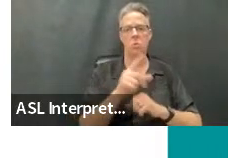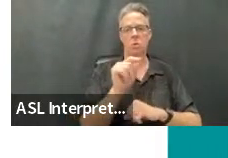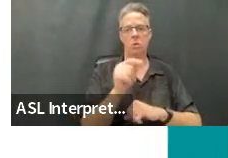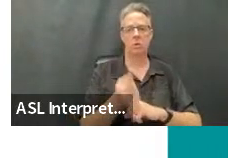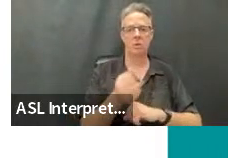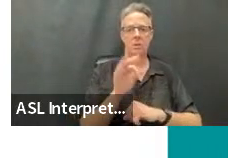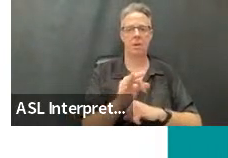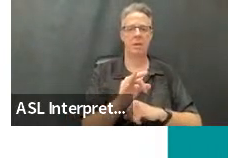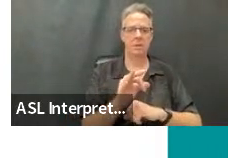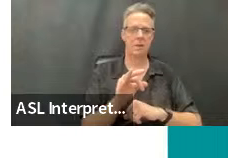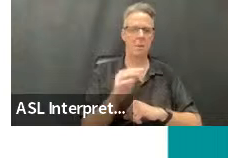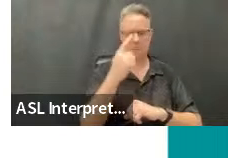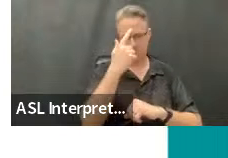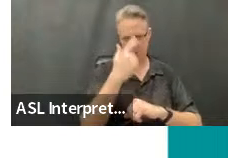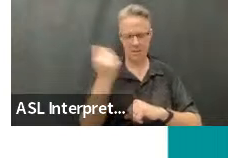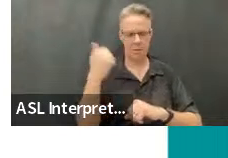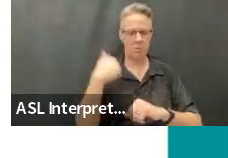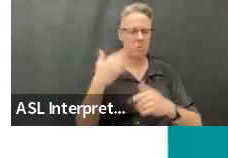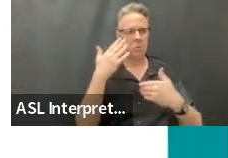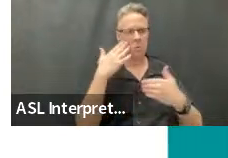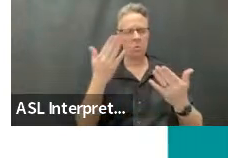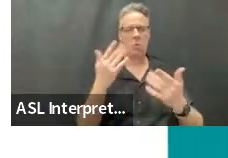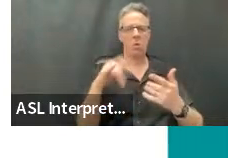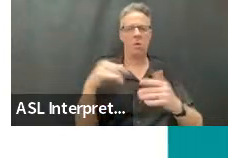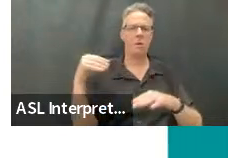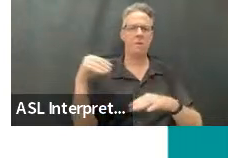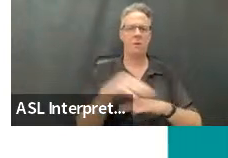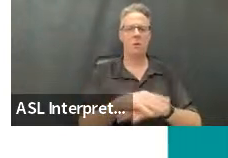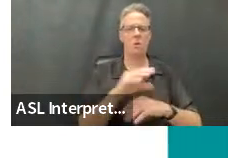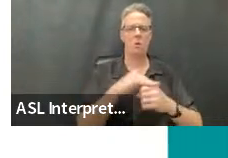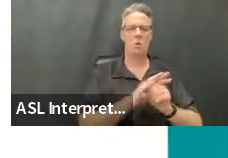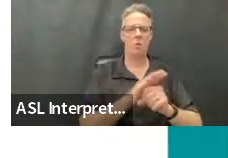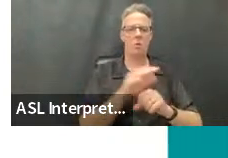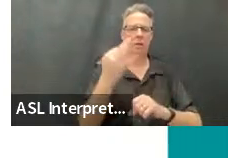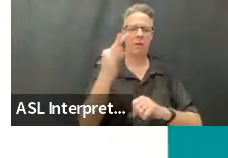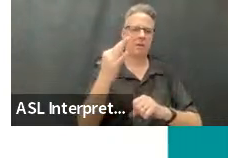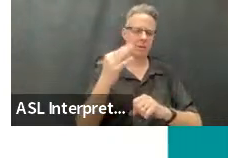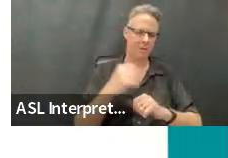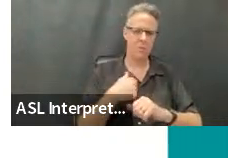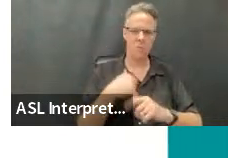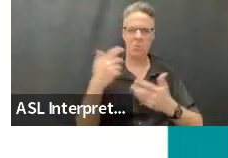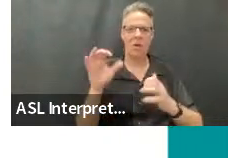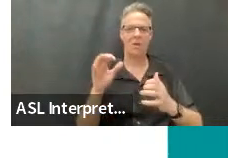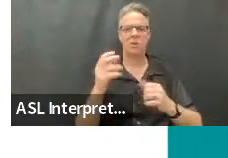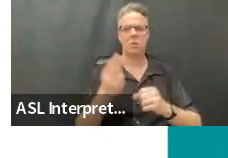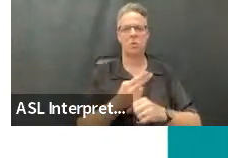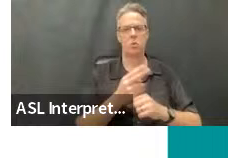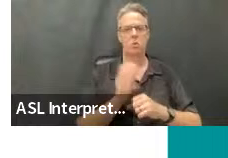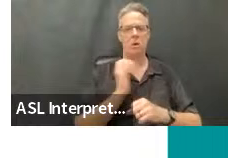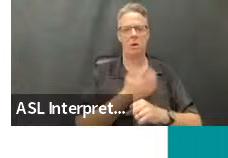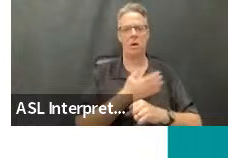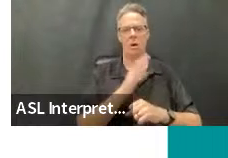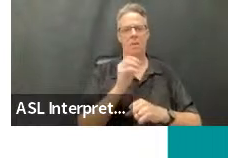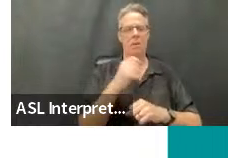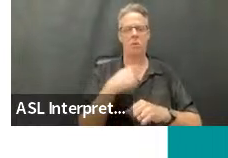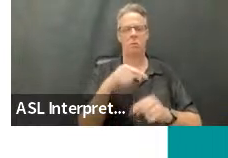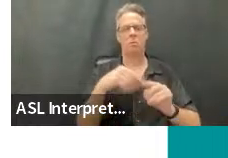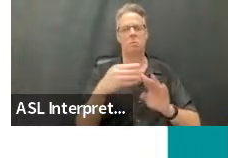2019 as a baseline is due to the unknown influence from kind of the COVID-19 pandemic. So we didn't want to use that as our base. We kind of went